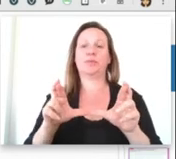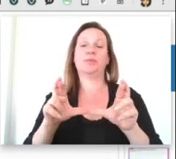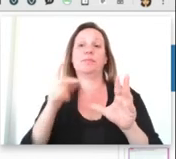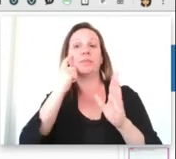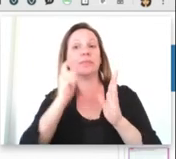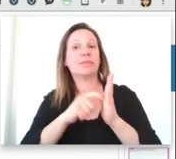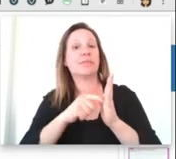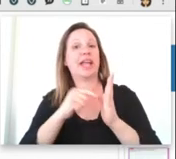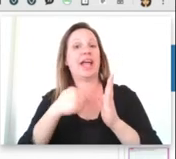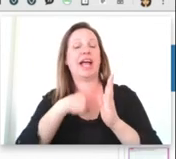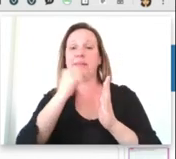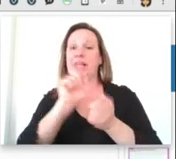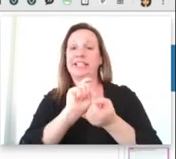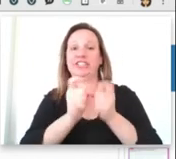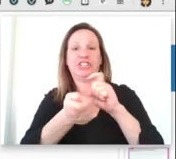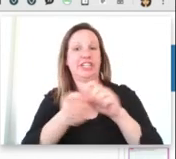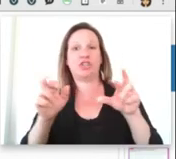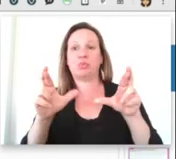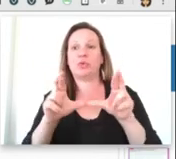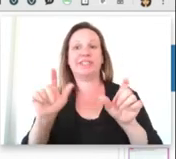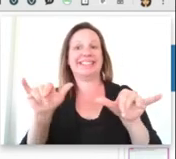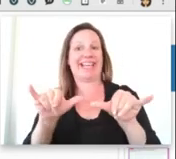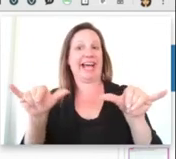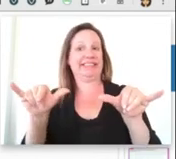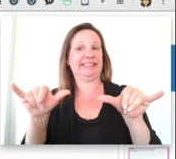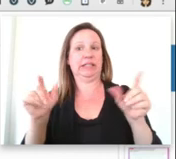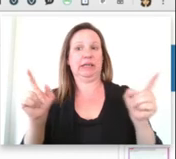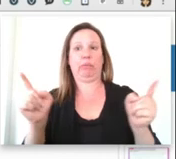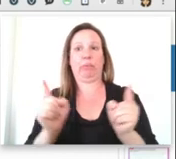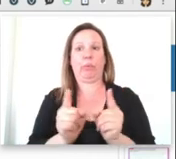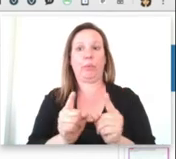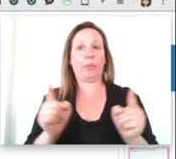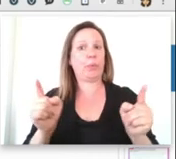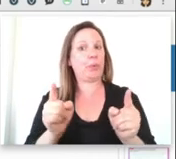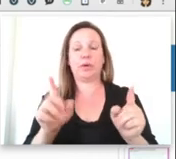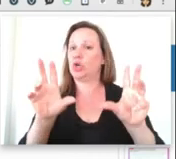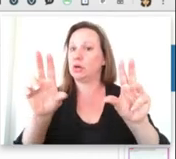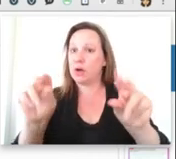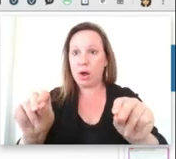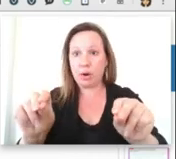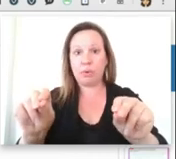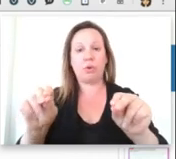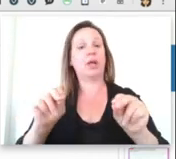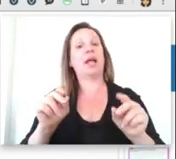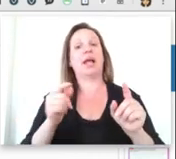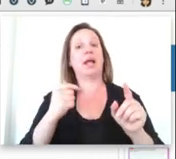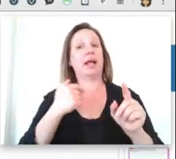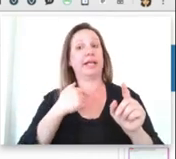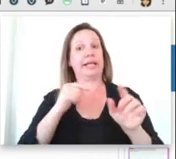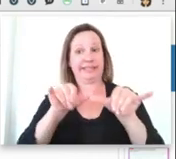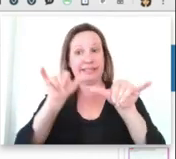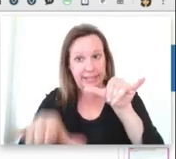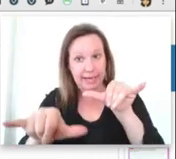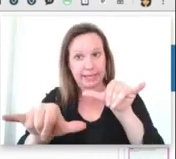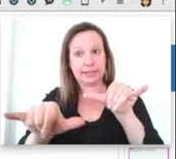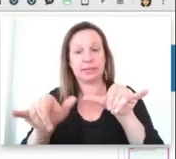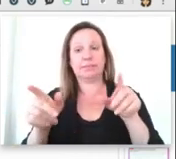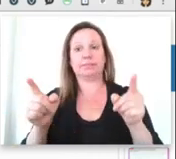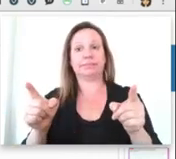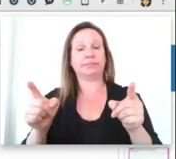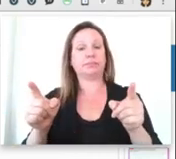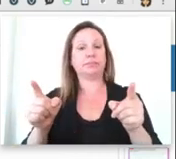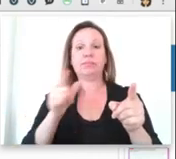not changing the size of the ruler. I still would use it to drag and drop it over to my shape so I could measure it. Okay, please do